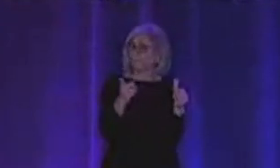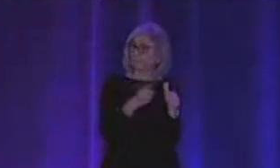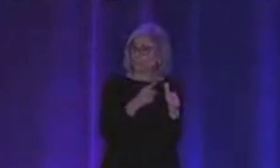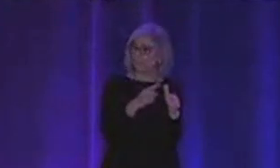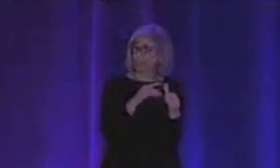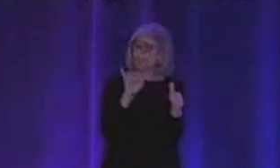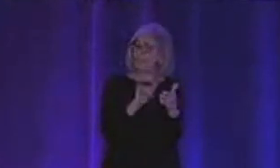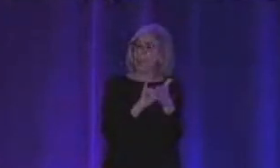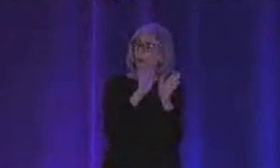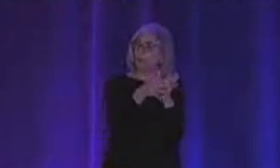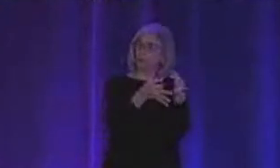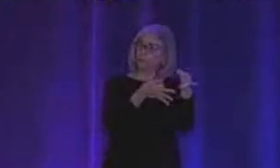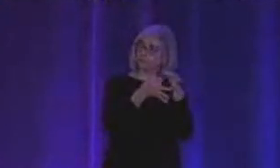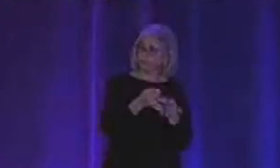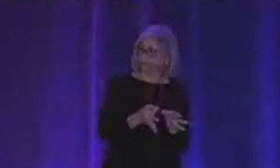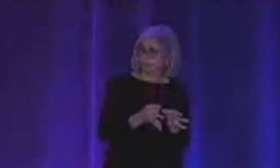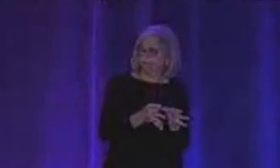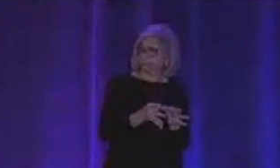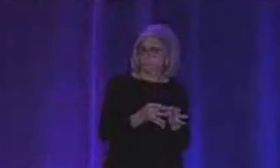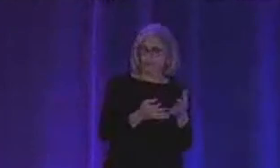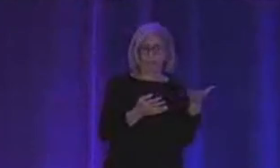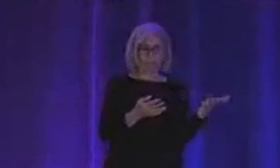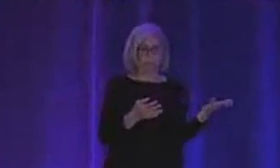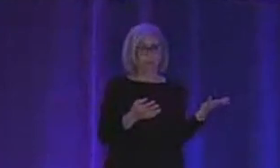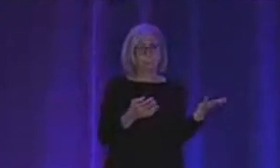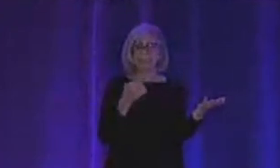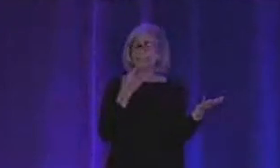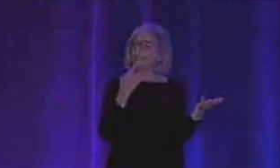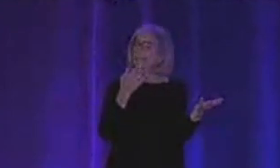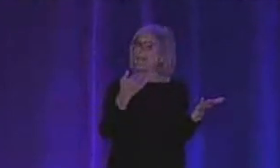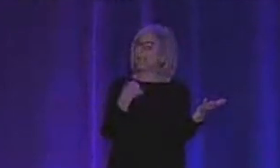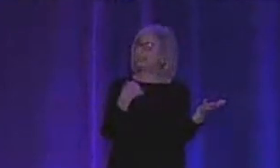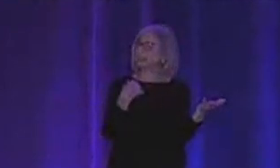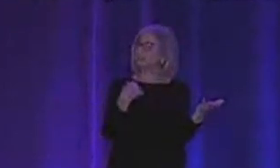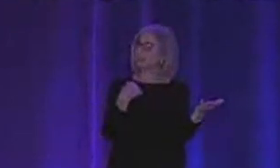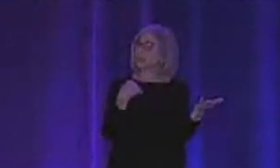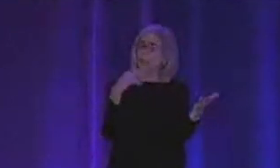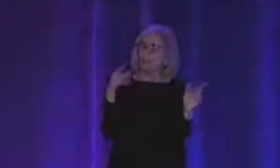one that we're going to go over. So like I said, it has the